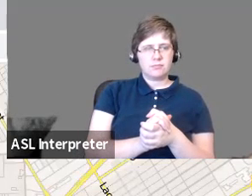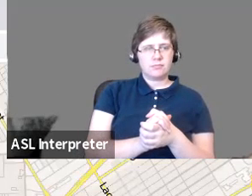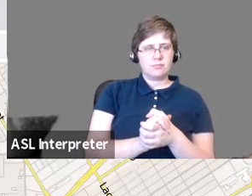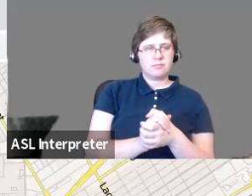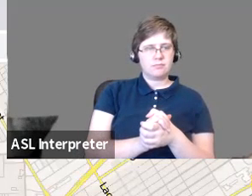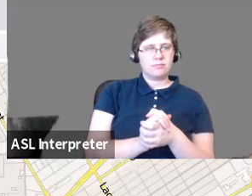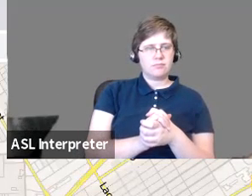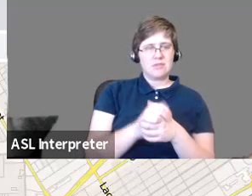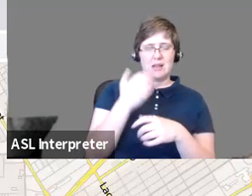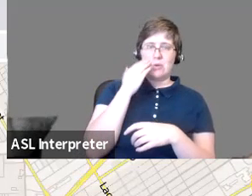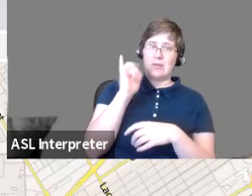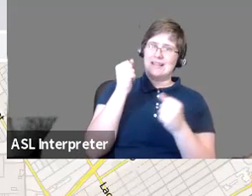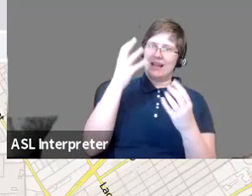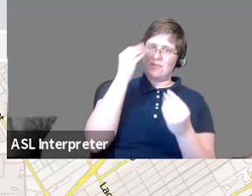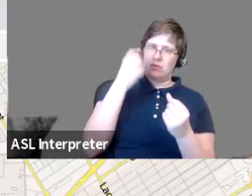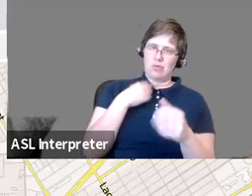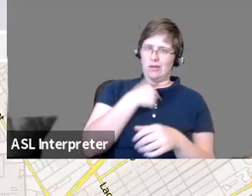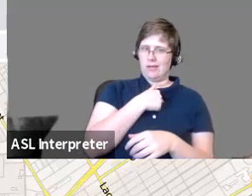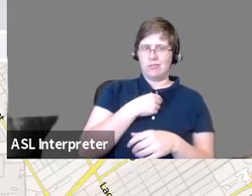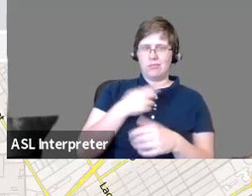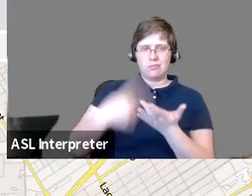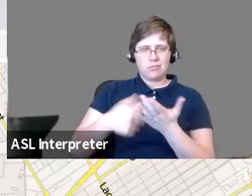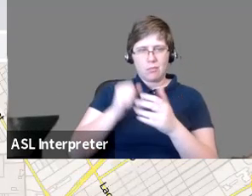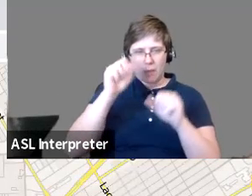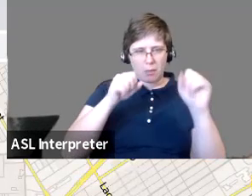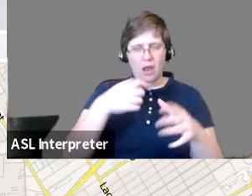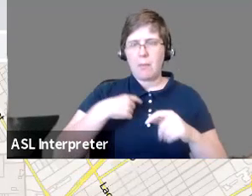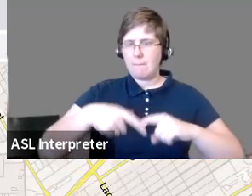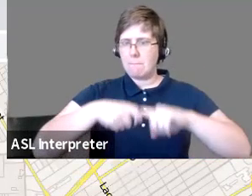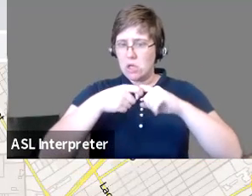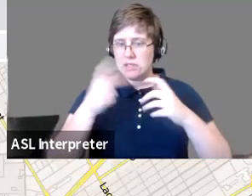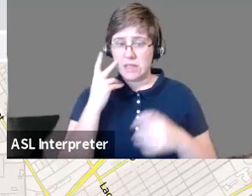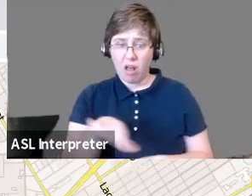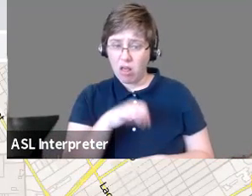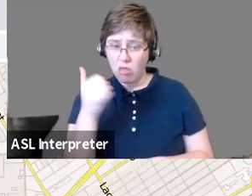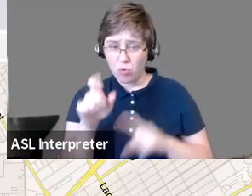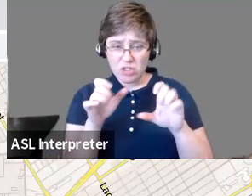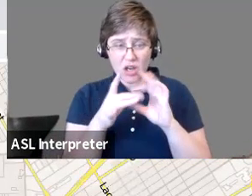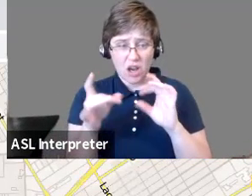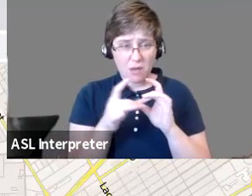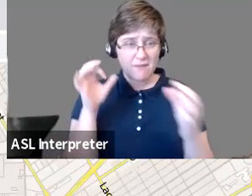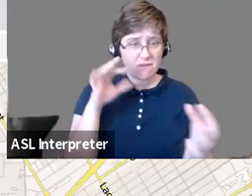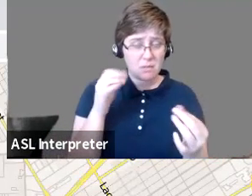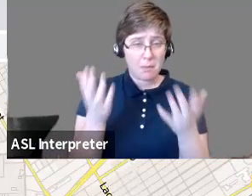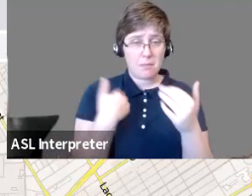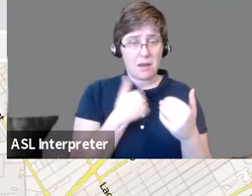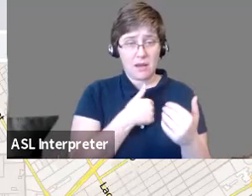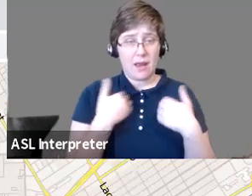So I know that's a lot of information that we kind of went over. Let's pause here, see what other questions or comments or feedback you might